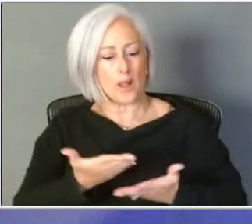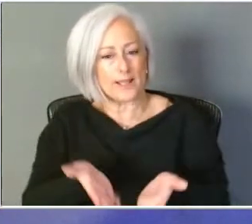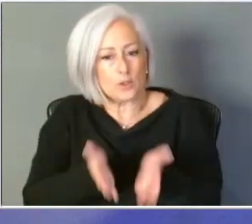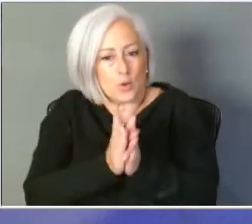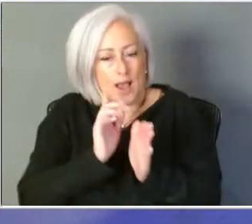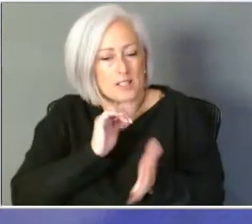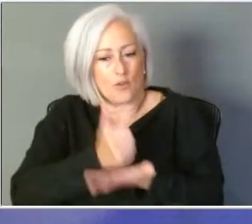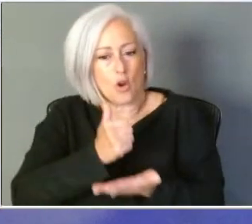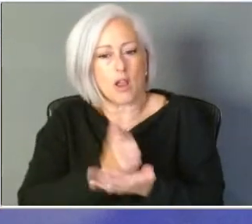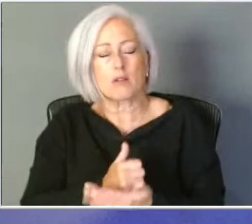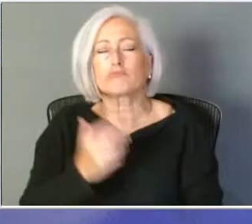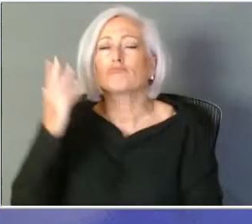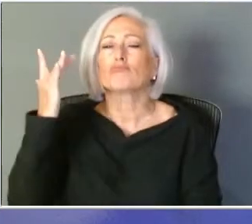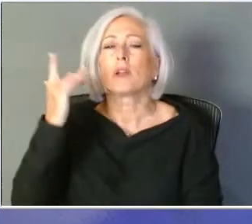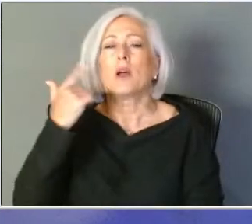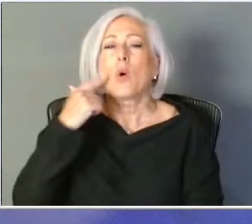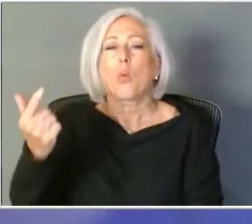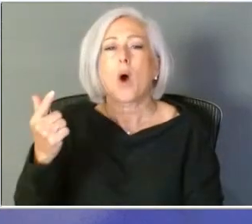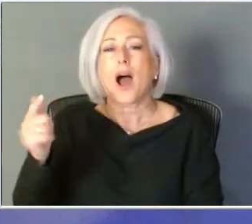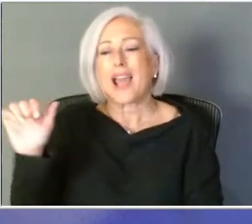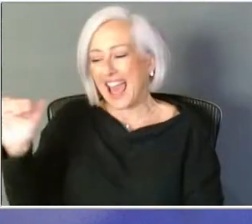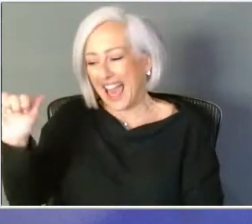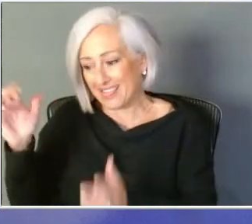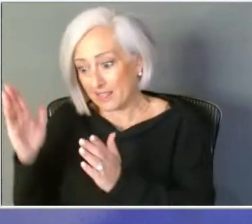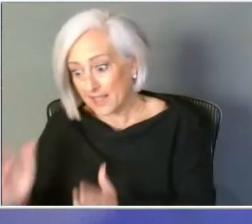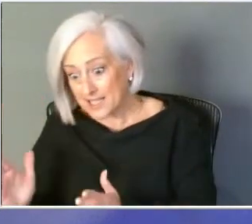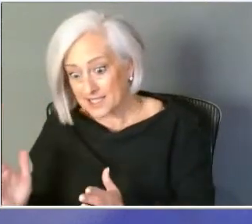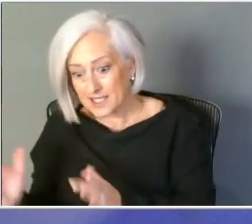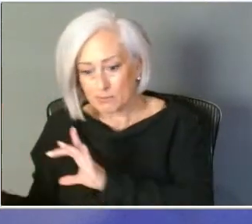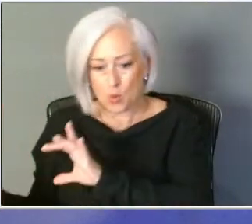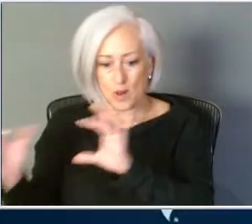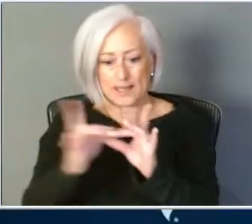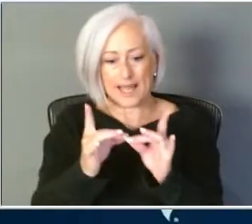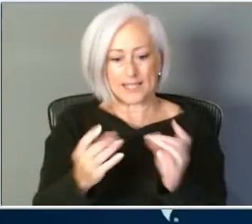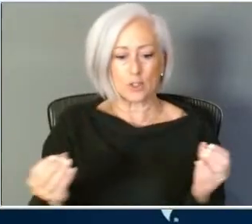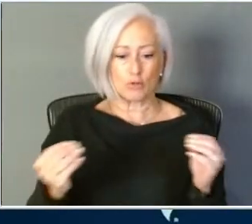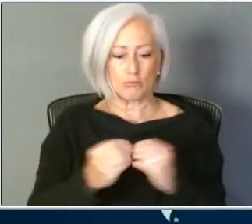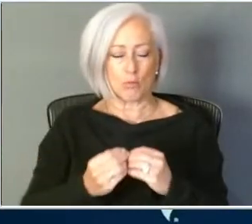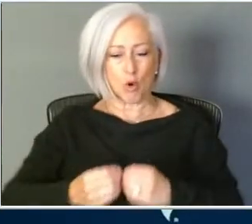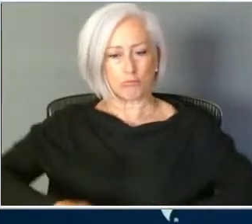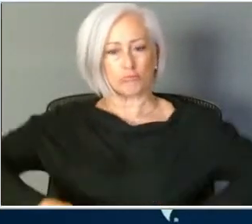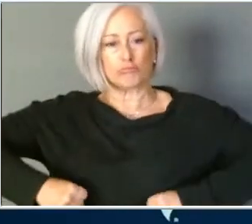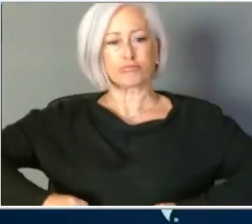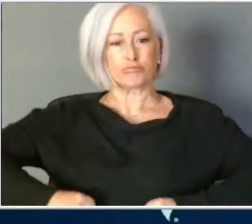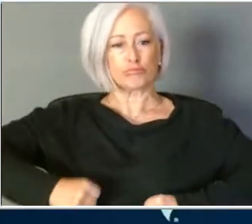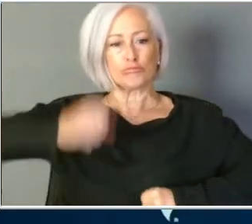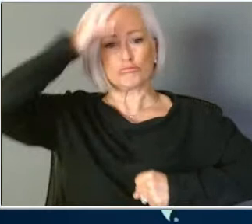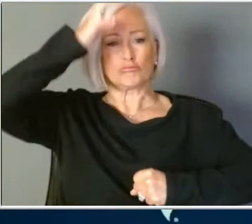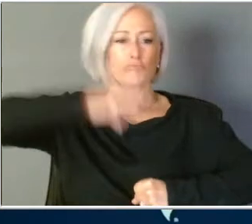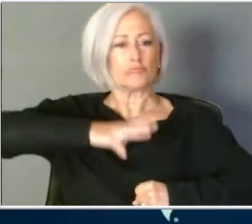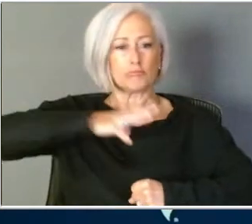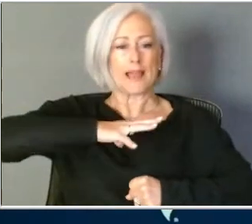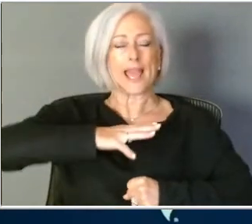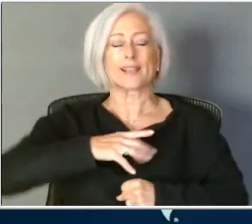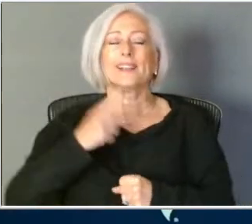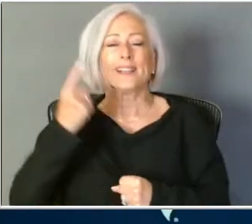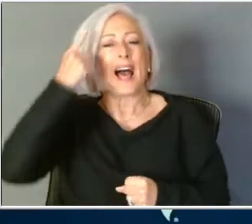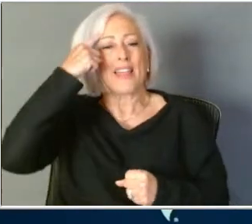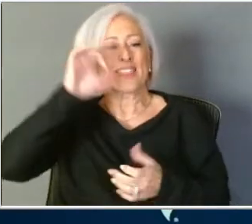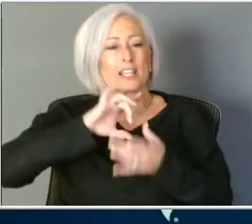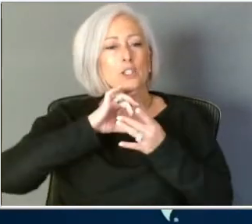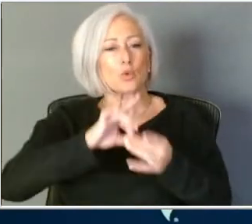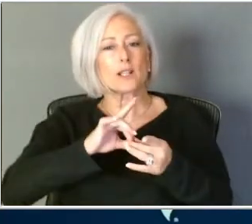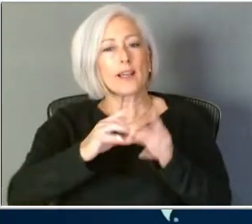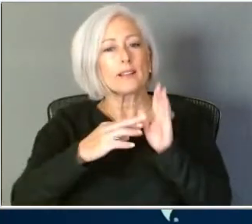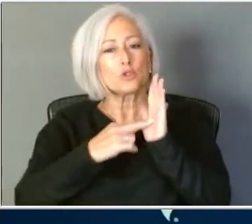connect athleticism with masculinity? It's a great question, and I think it boils down to representation. When I go to audiences and I ask audiences,